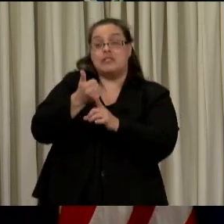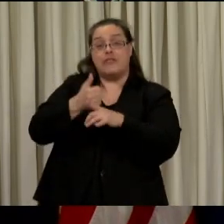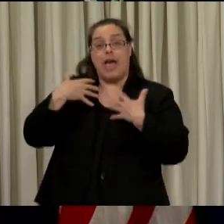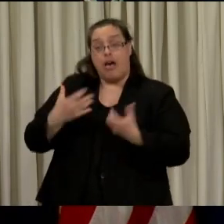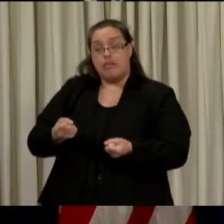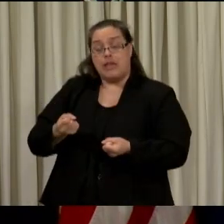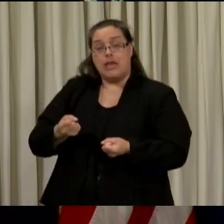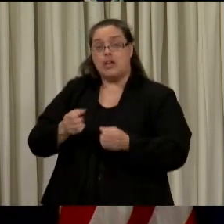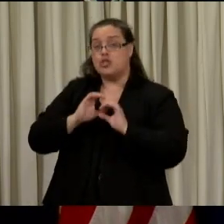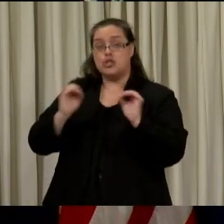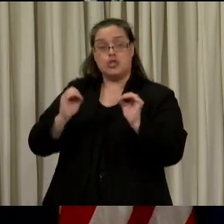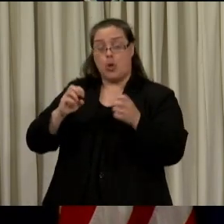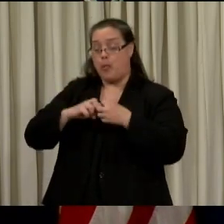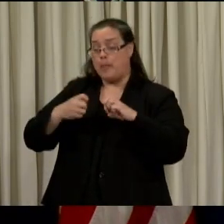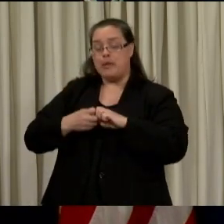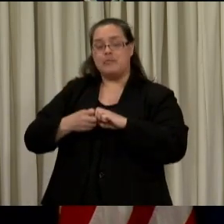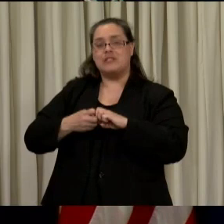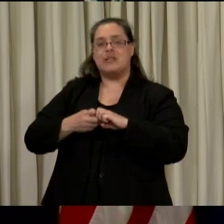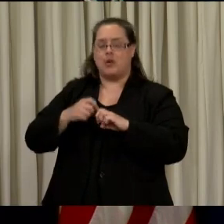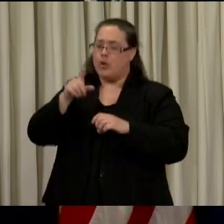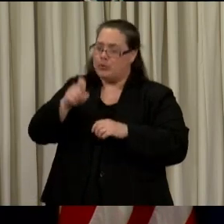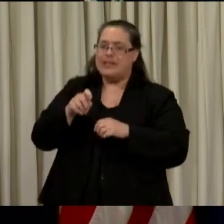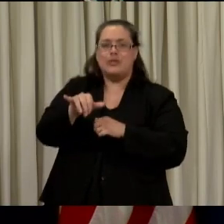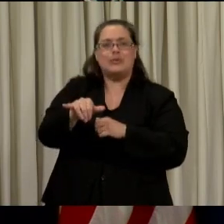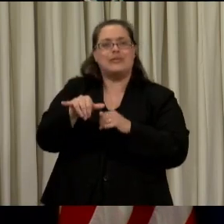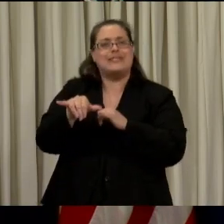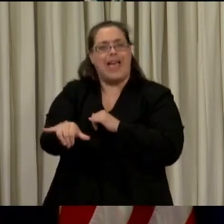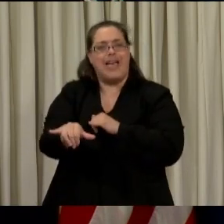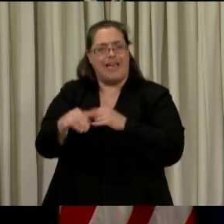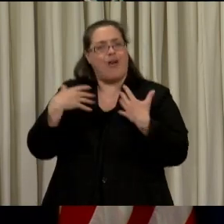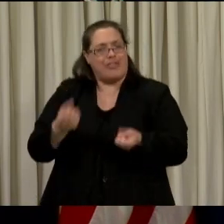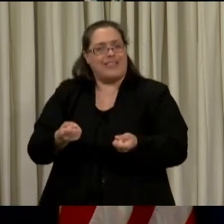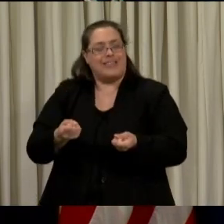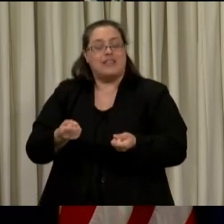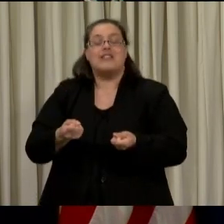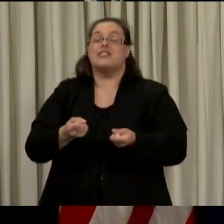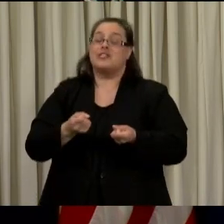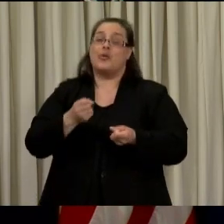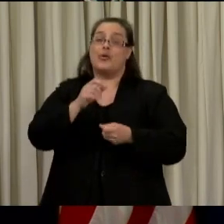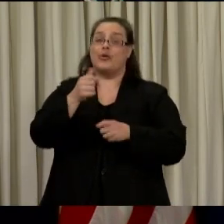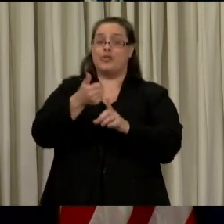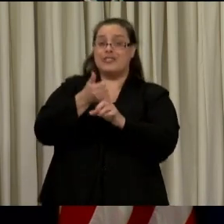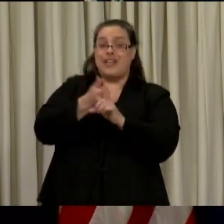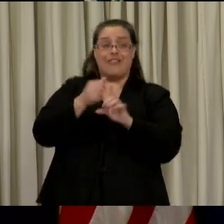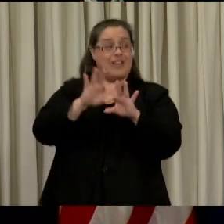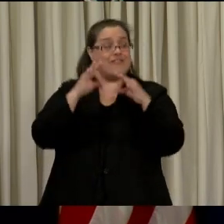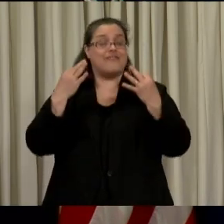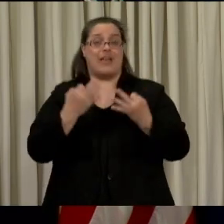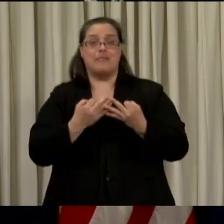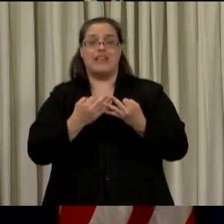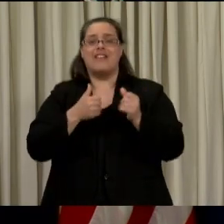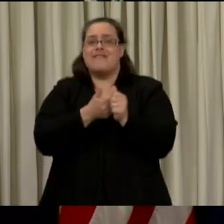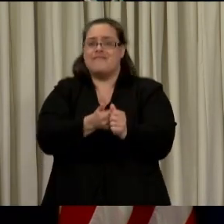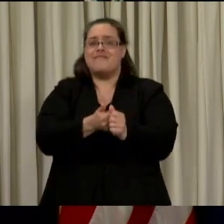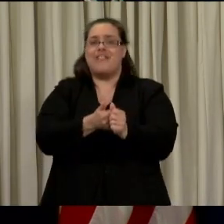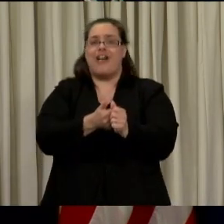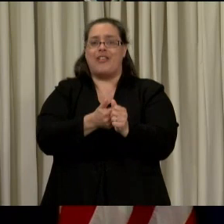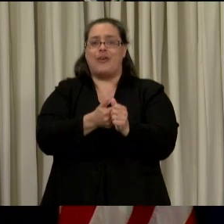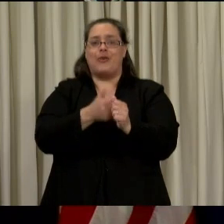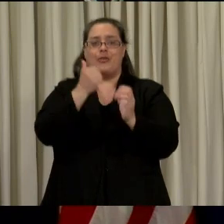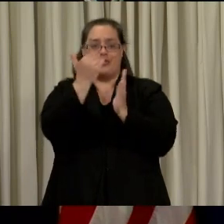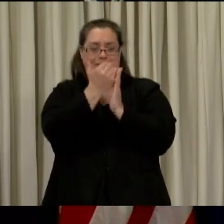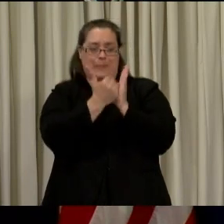way. You and your family can help by following those steps we've repeated so many times. Wash your hands often and for 20